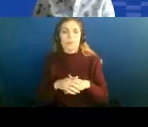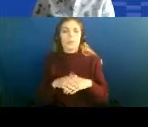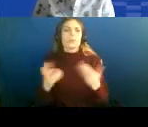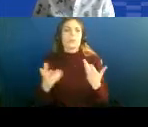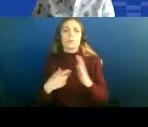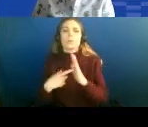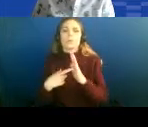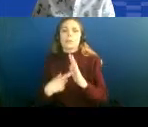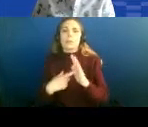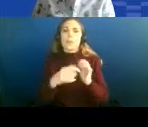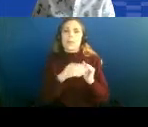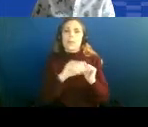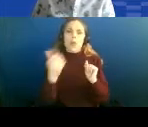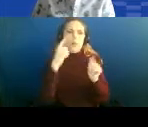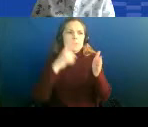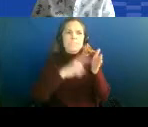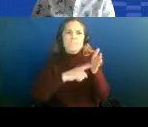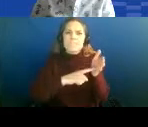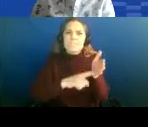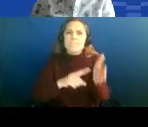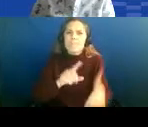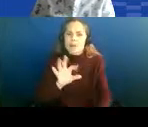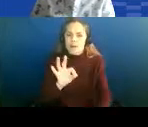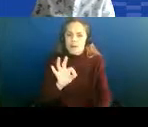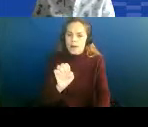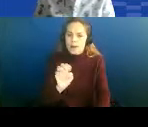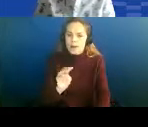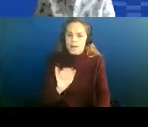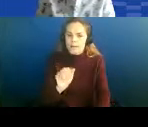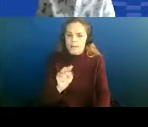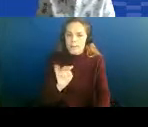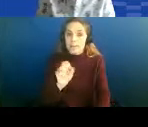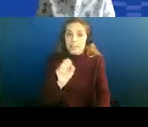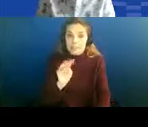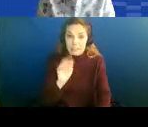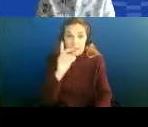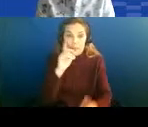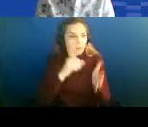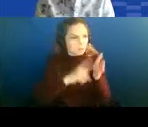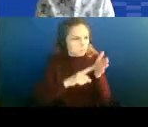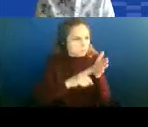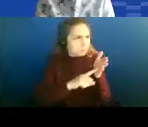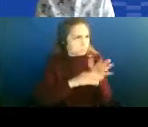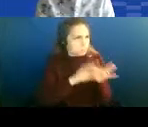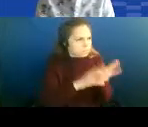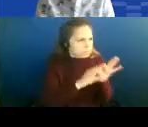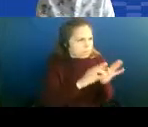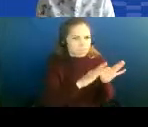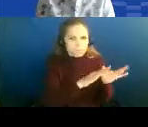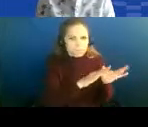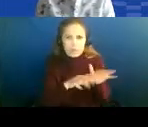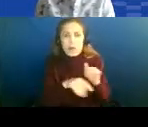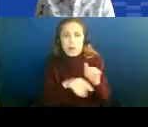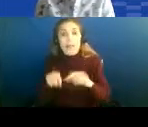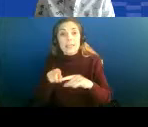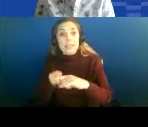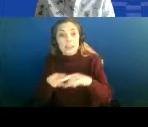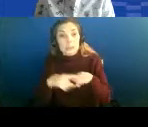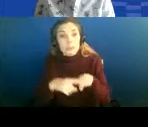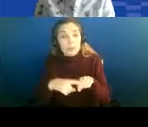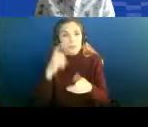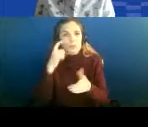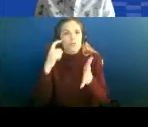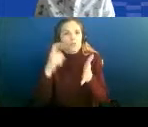critical disability analyses of care. Interdependence recognizes the inherent co-constitution and